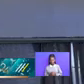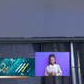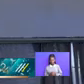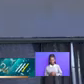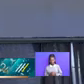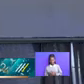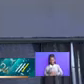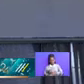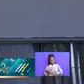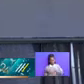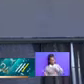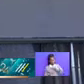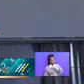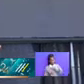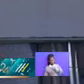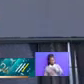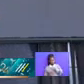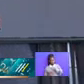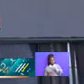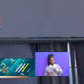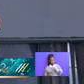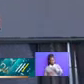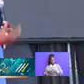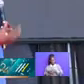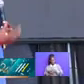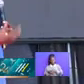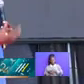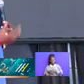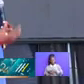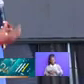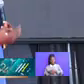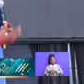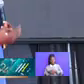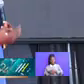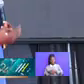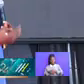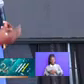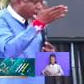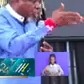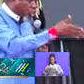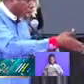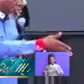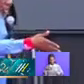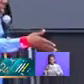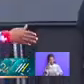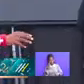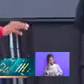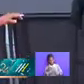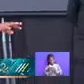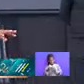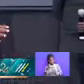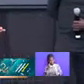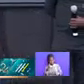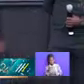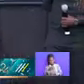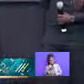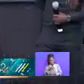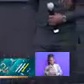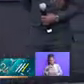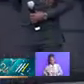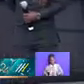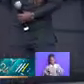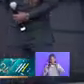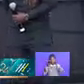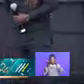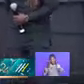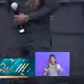you as I was ministering in the Realms of the spirit the Holy Ghost opened my eyes and then I saw you and I saw you be